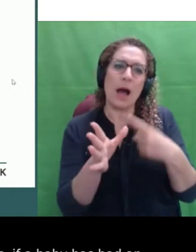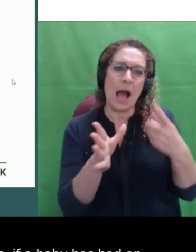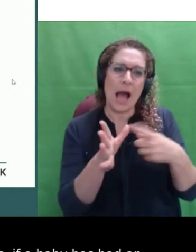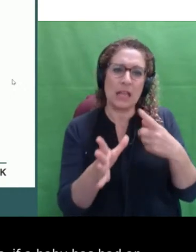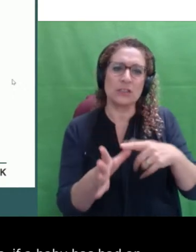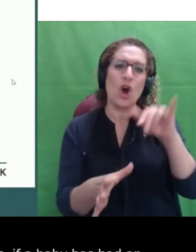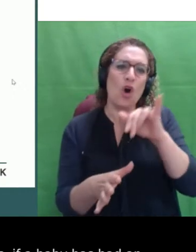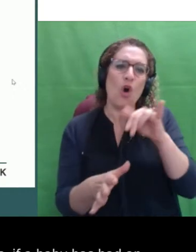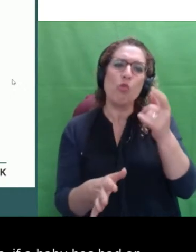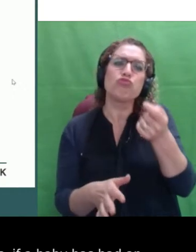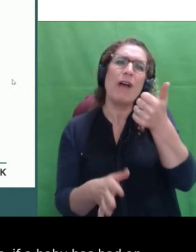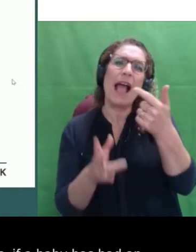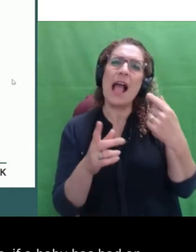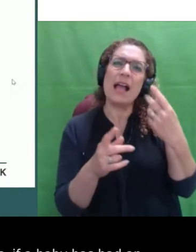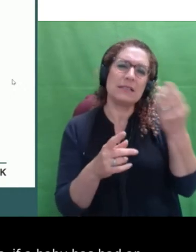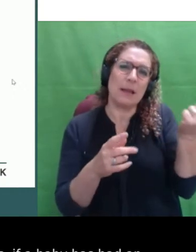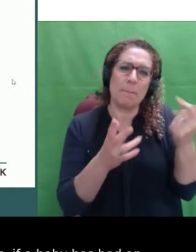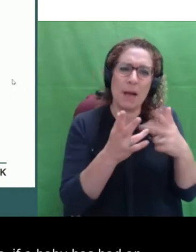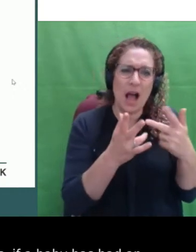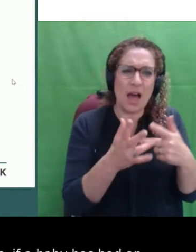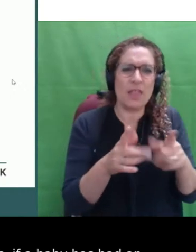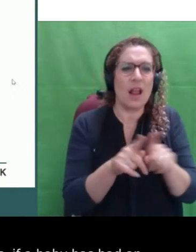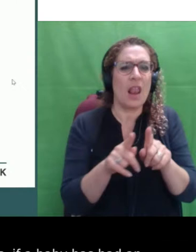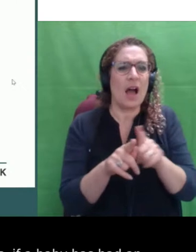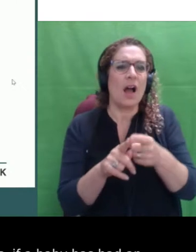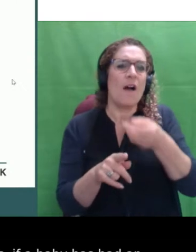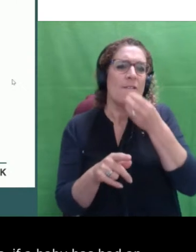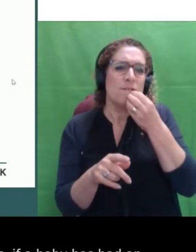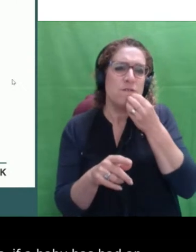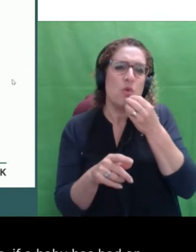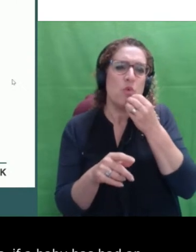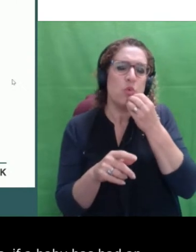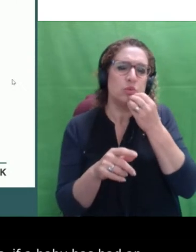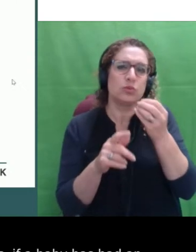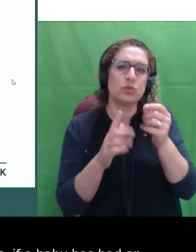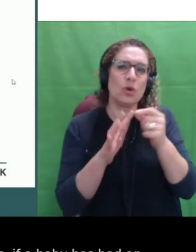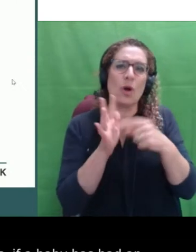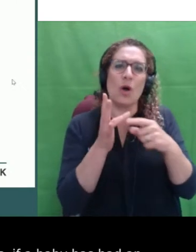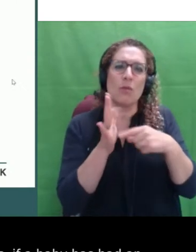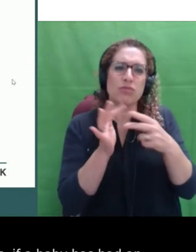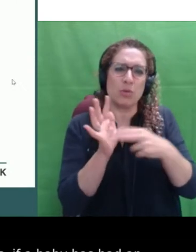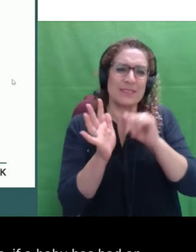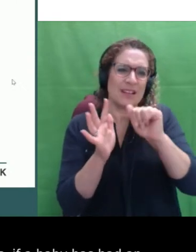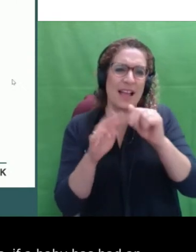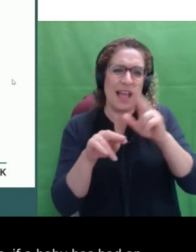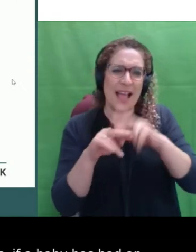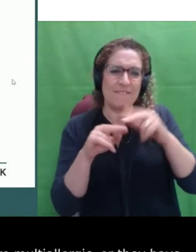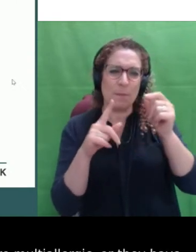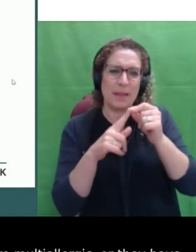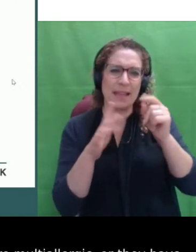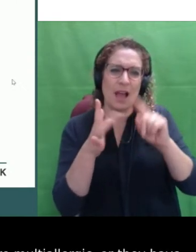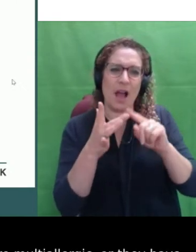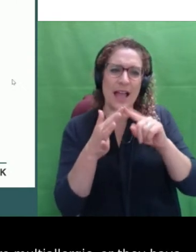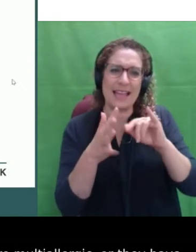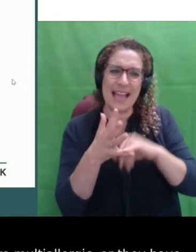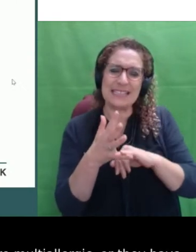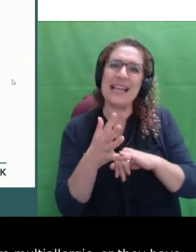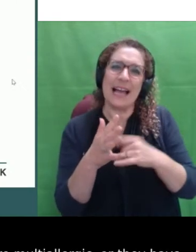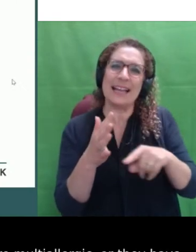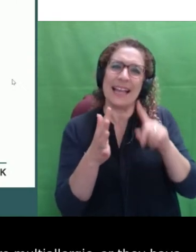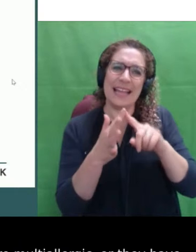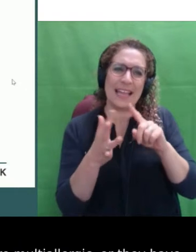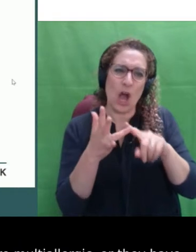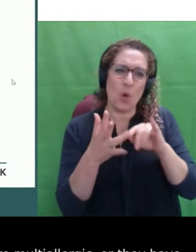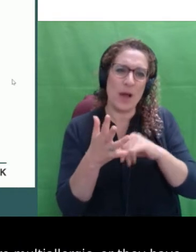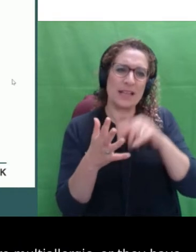gone into which is food protein induced centro colitis syndrome and eosinophilic esophagitis quite complex there will be sheets on allergy